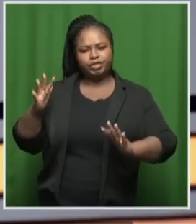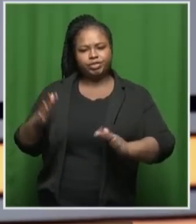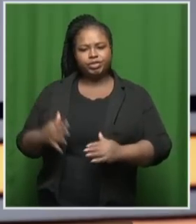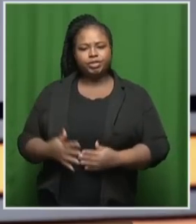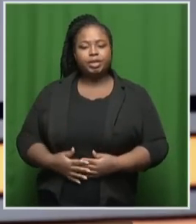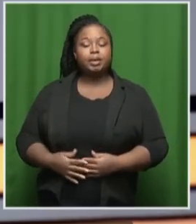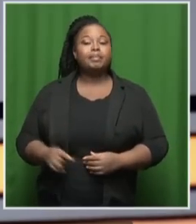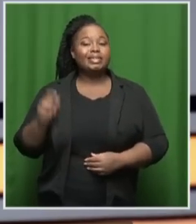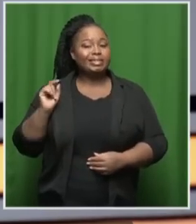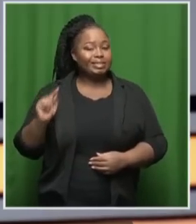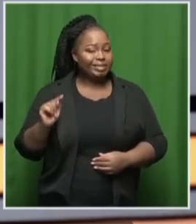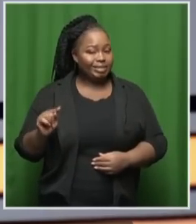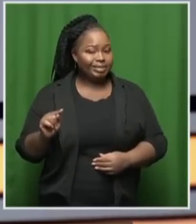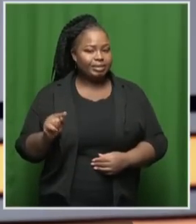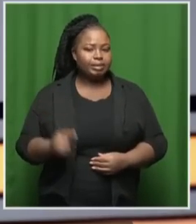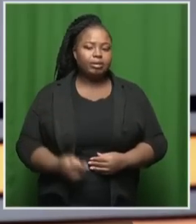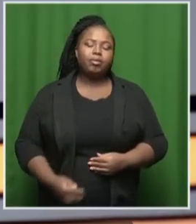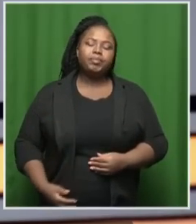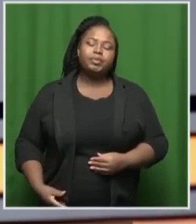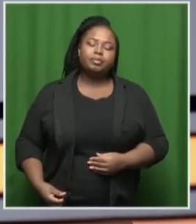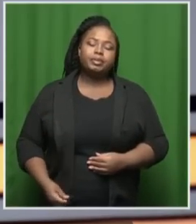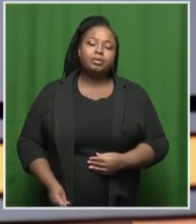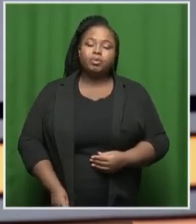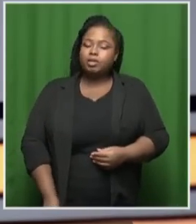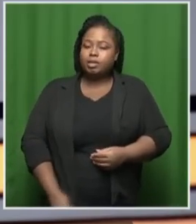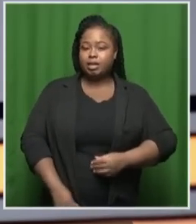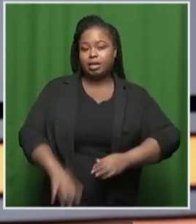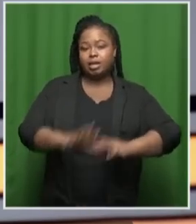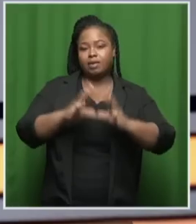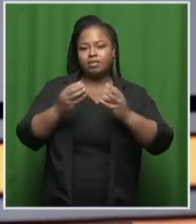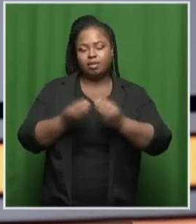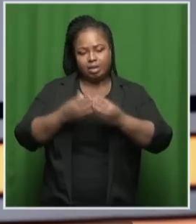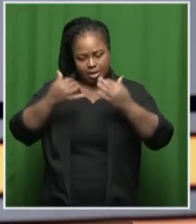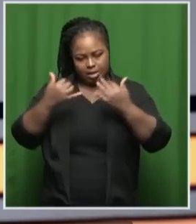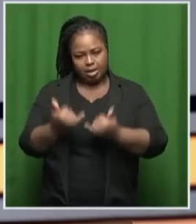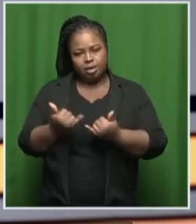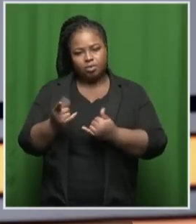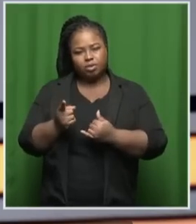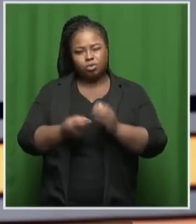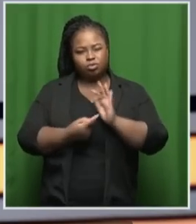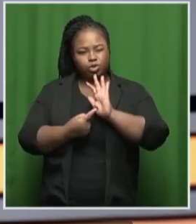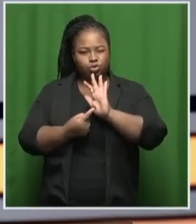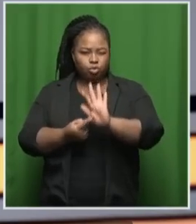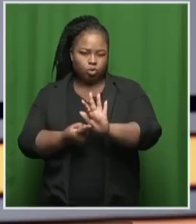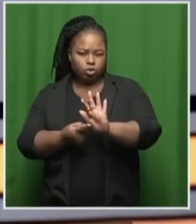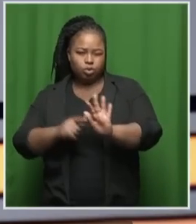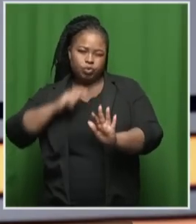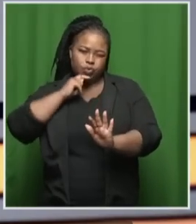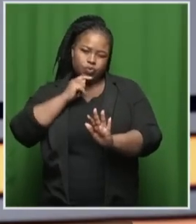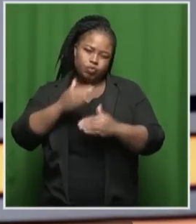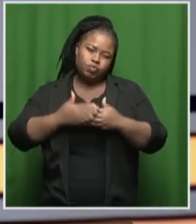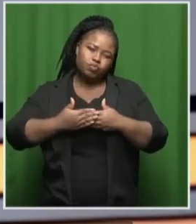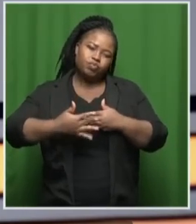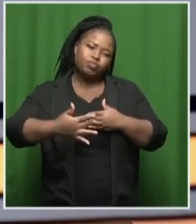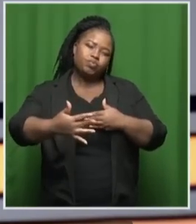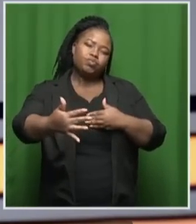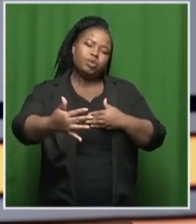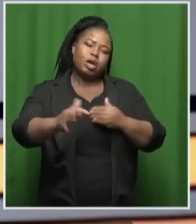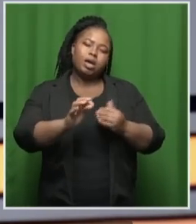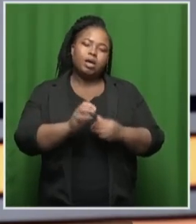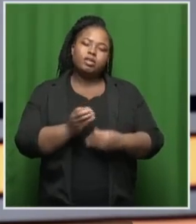And so that scene sort of set the tone of what, kind of the